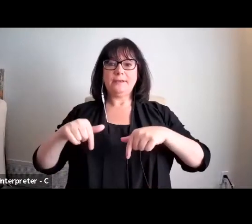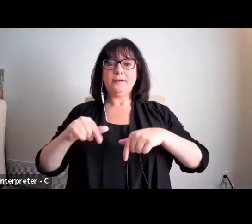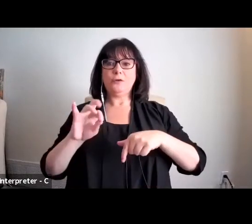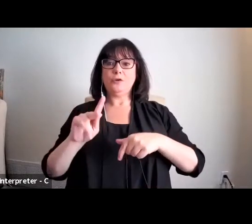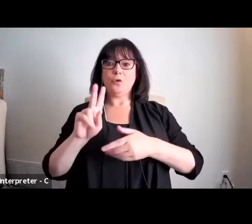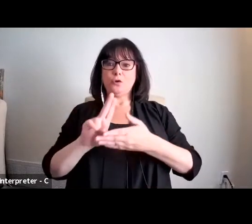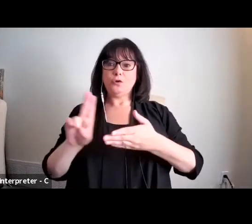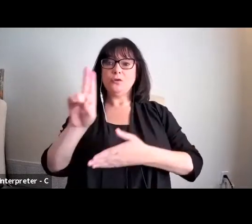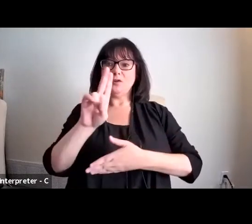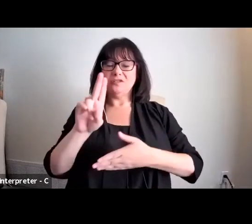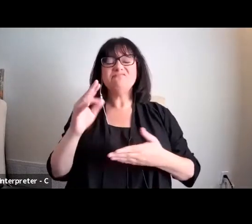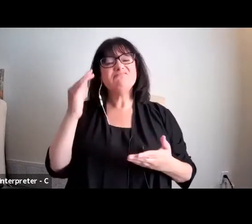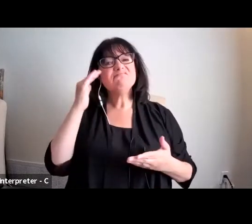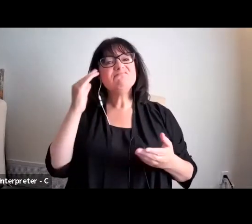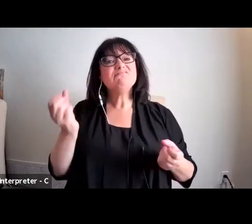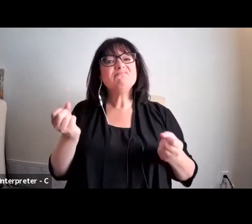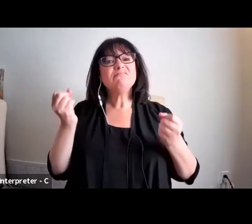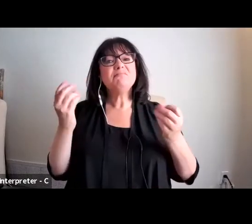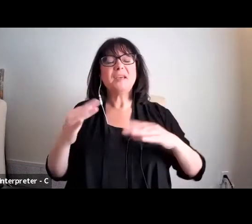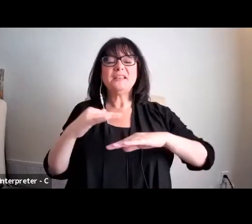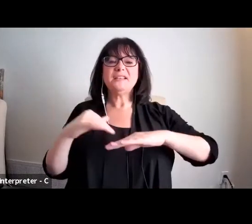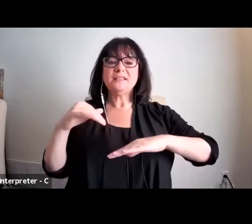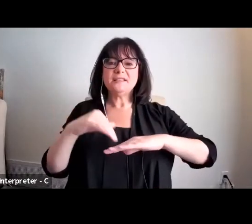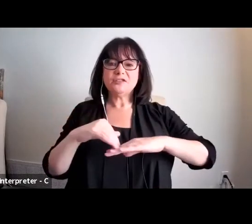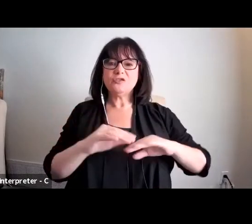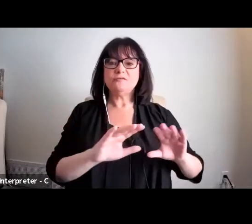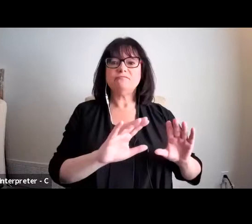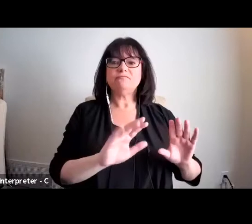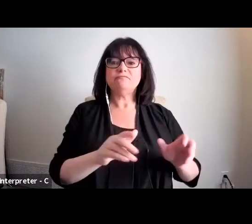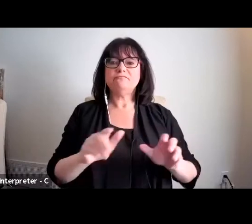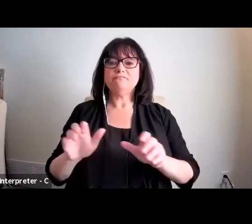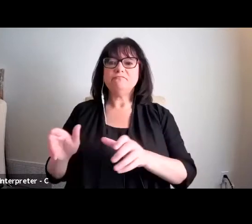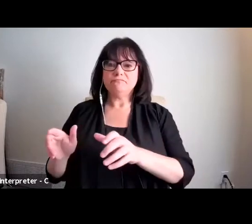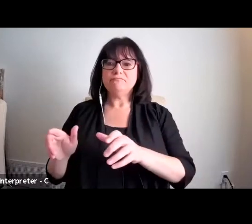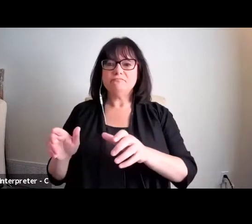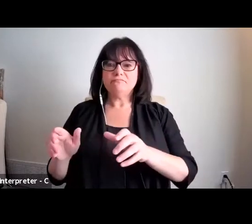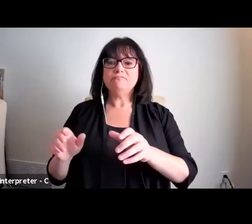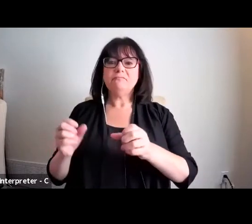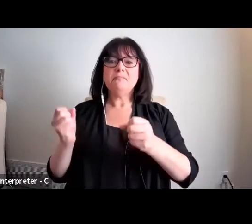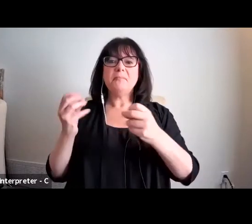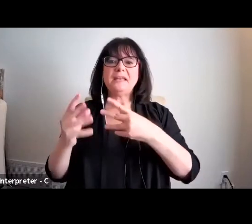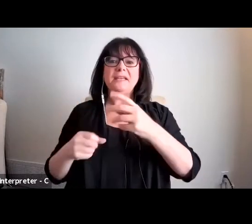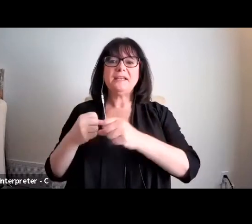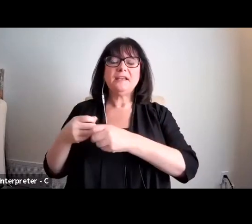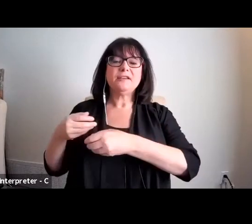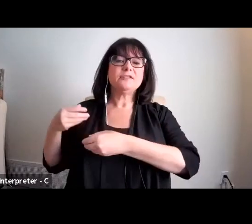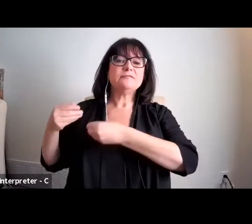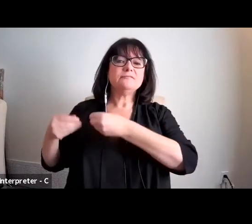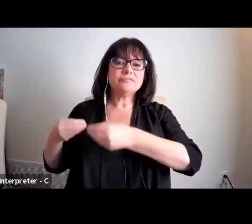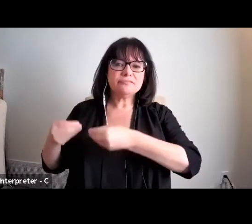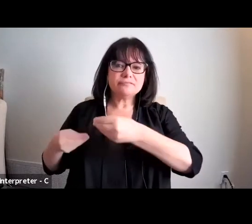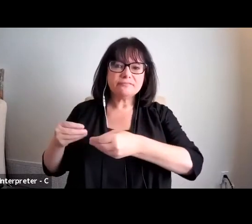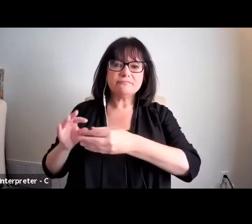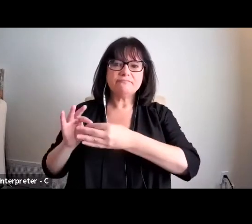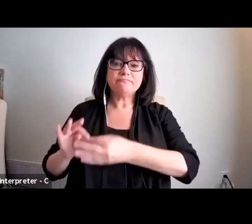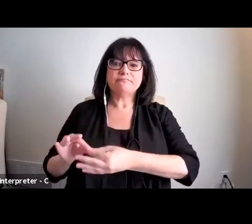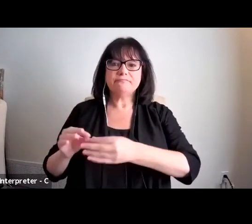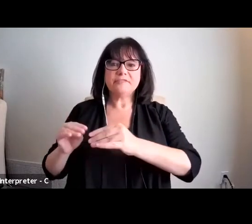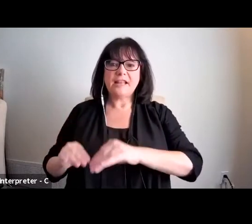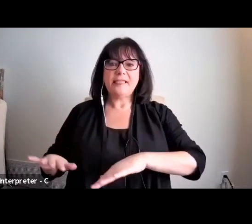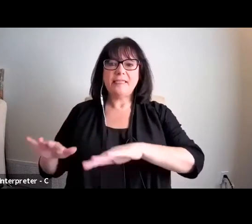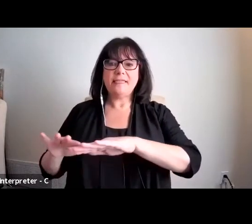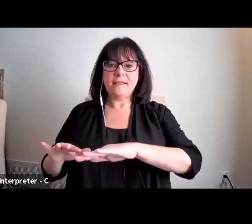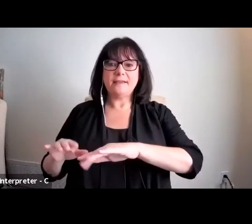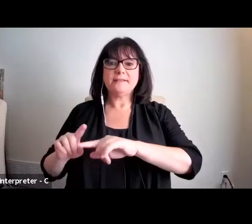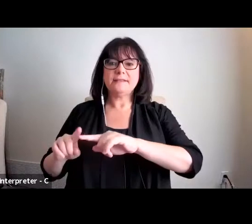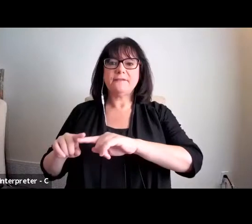have long-standing relationships with the territories upon which York University campuses are located that precede the